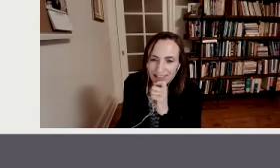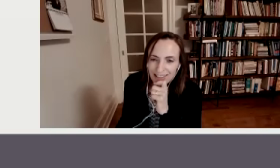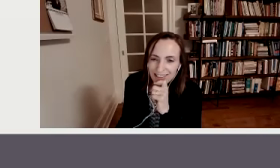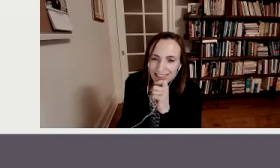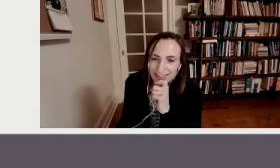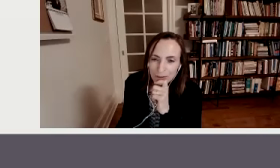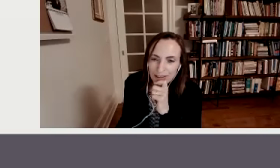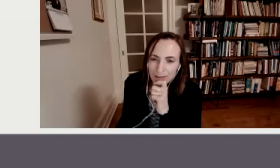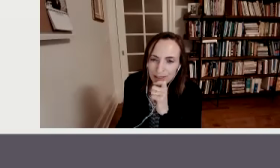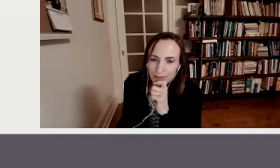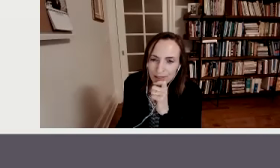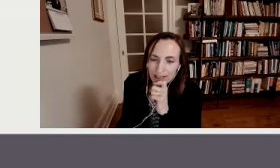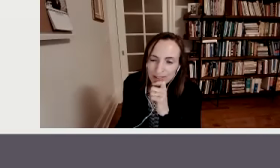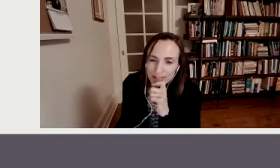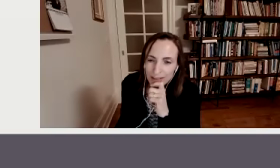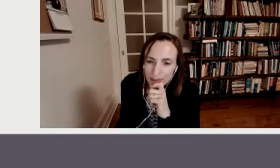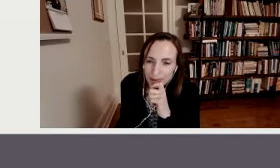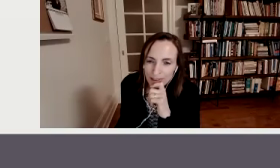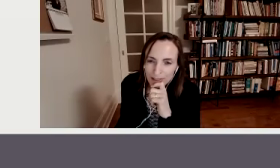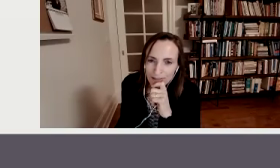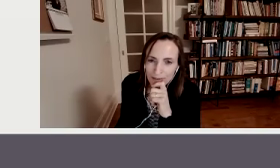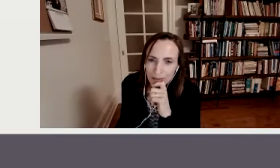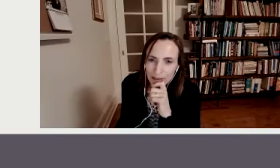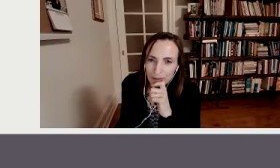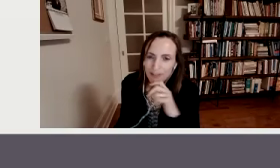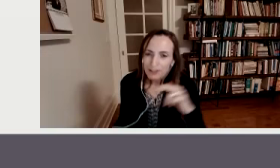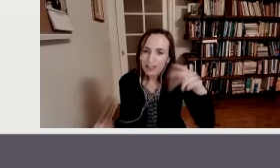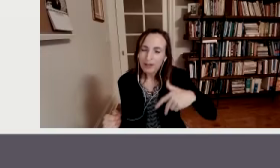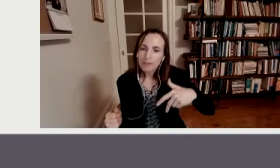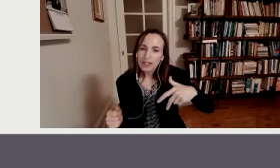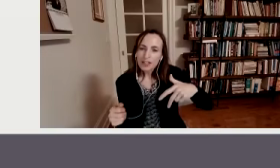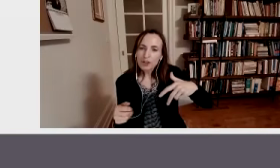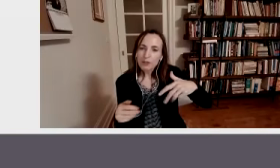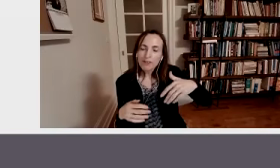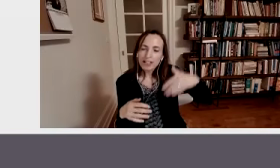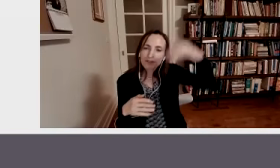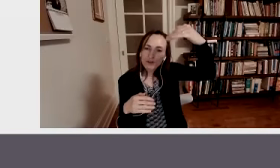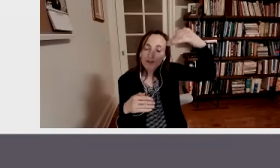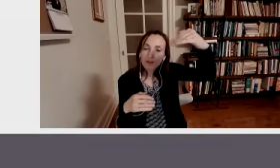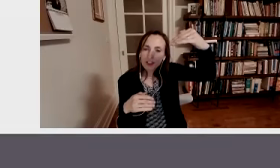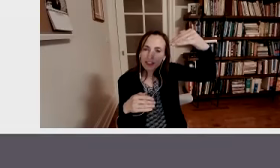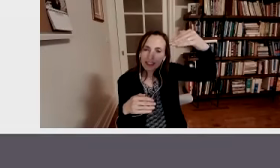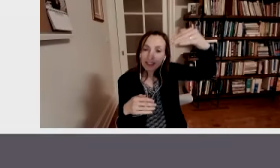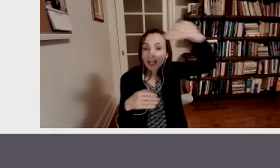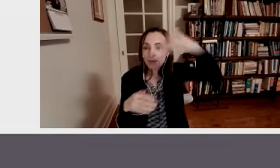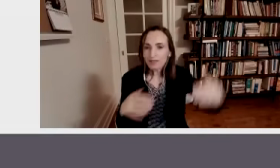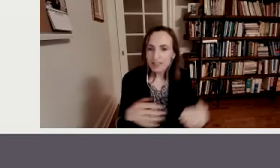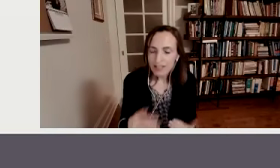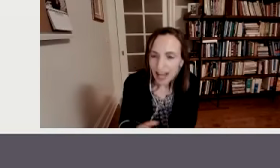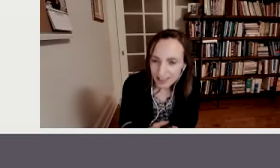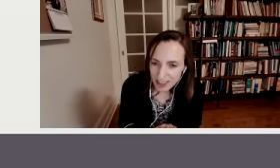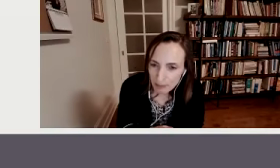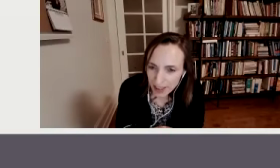that study. It's really wonderful. And I really wondered about whether you would find if you varied like the depth